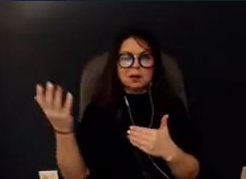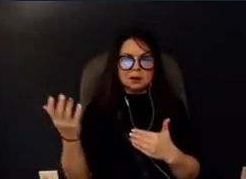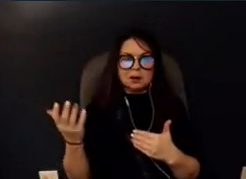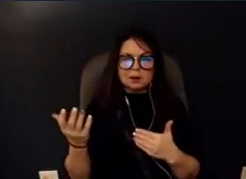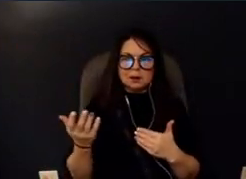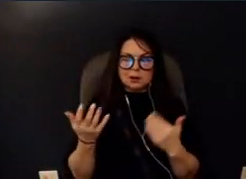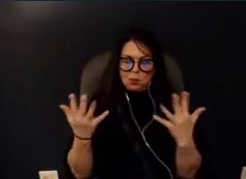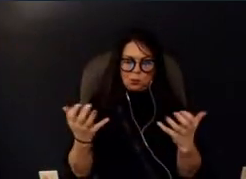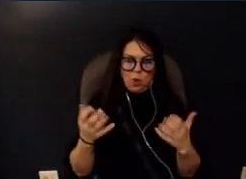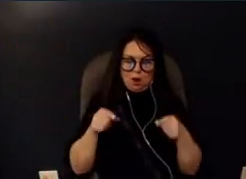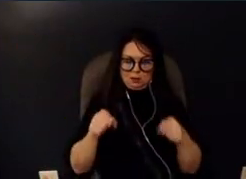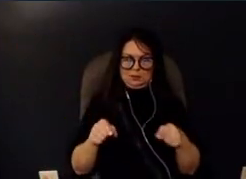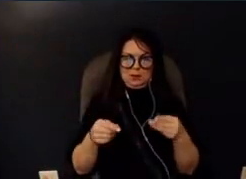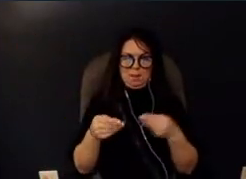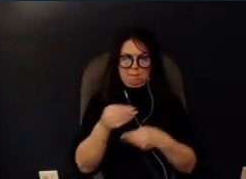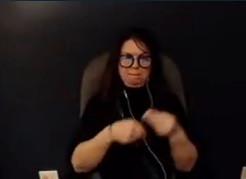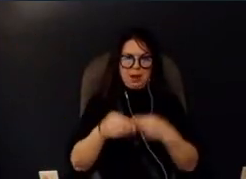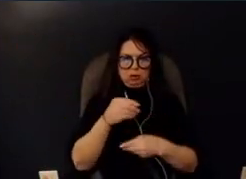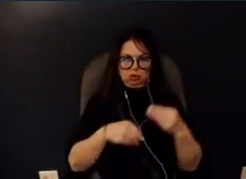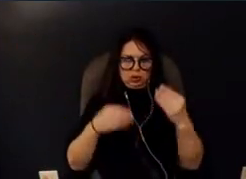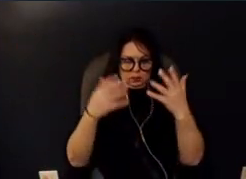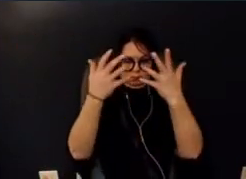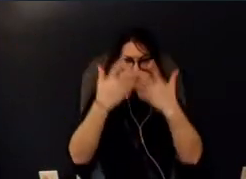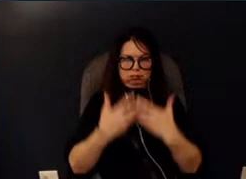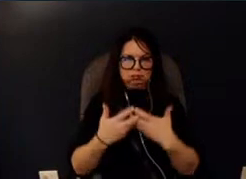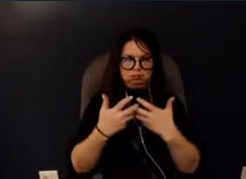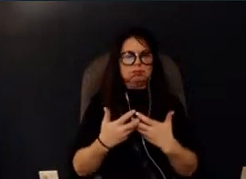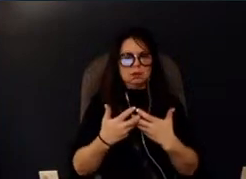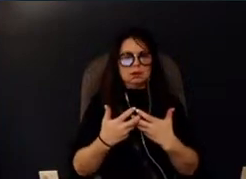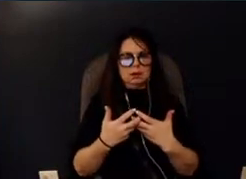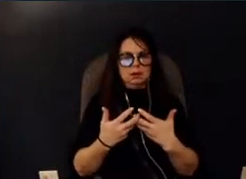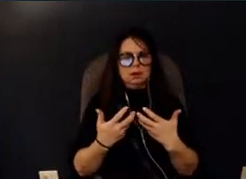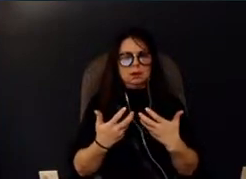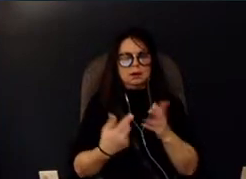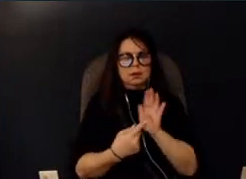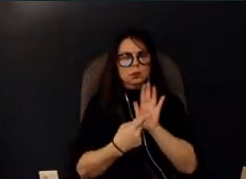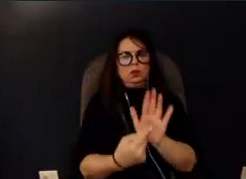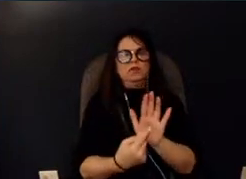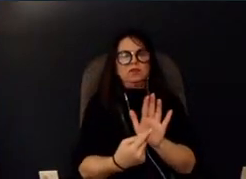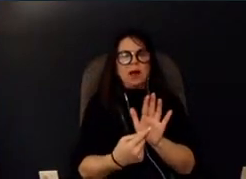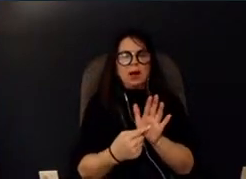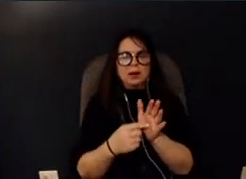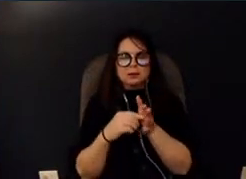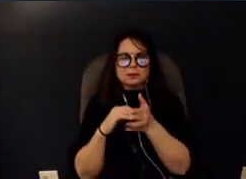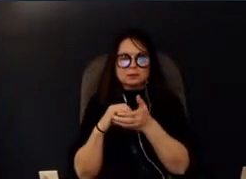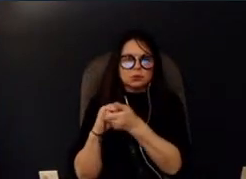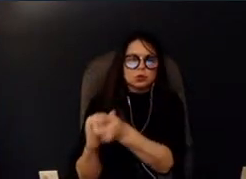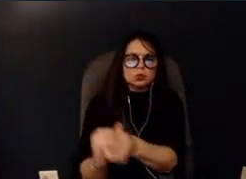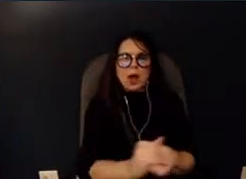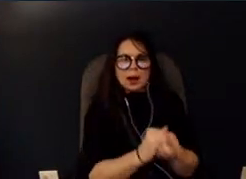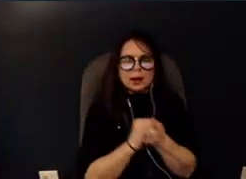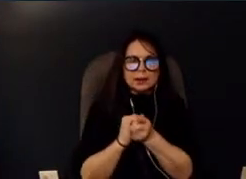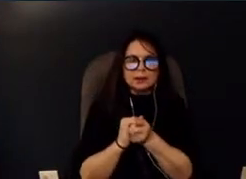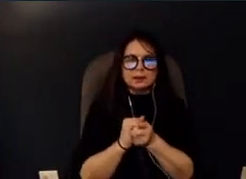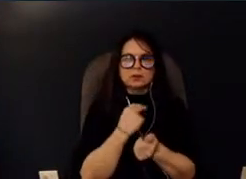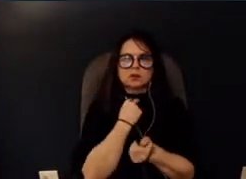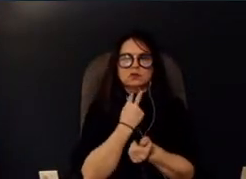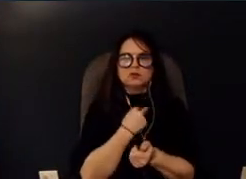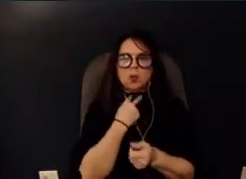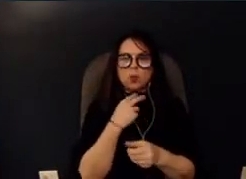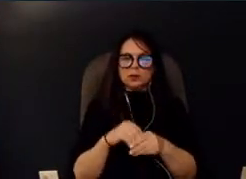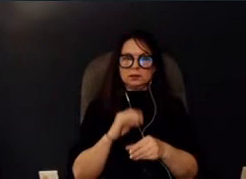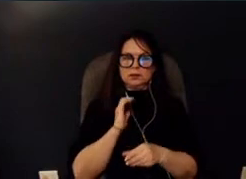a place that reflects the united voices of our community. And I just wanted to kind